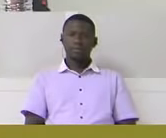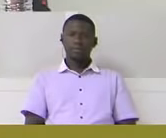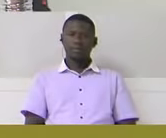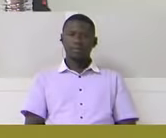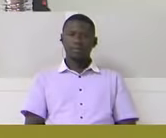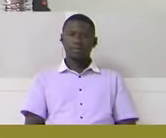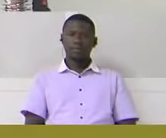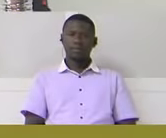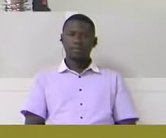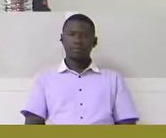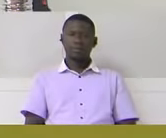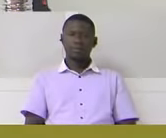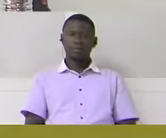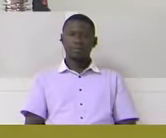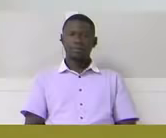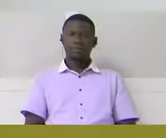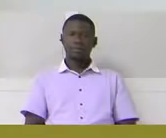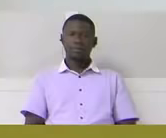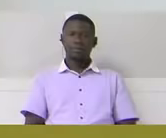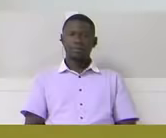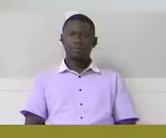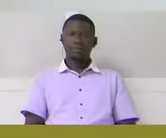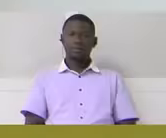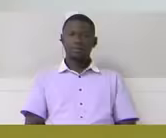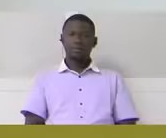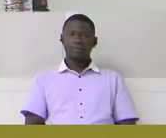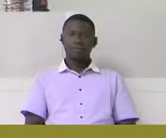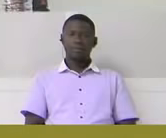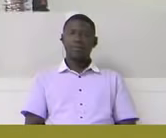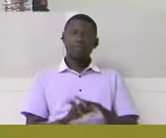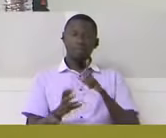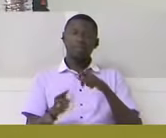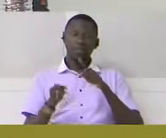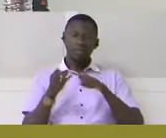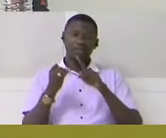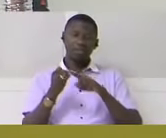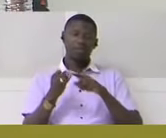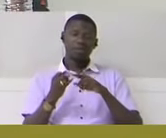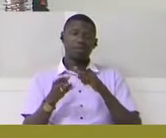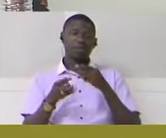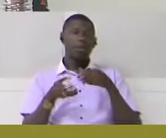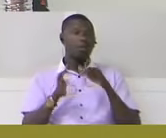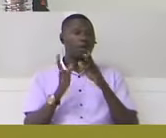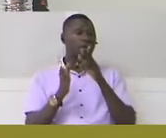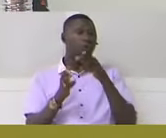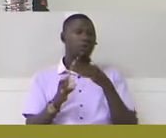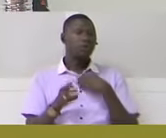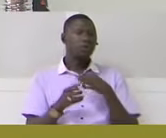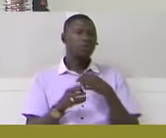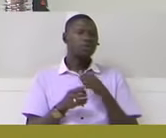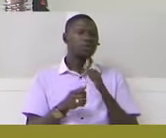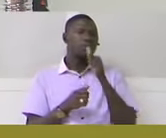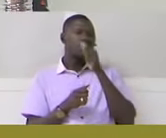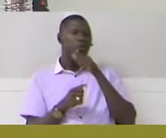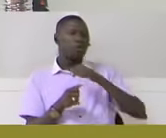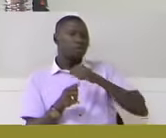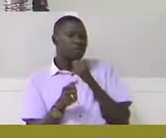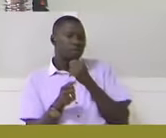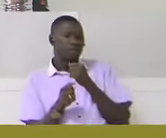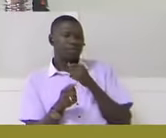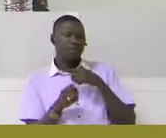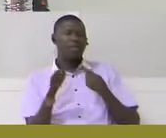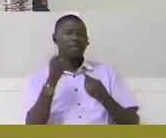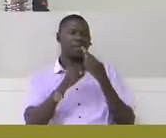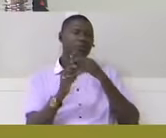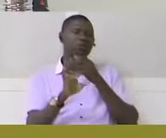lonko aketa kukule multi. This is just another case of you denying knowledge of certain particular circumstances again to protect